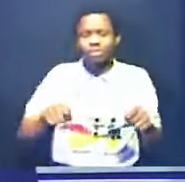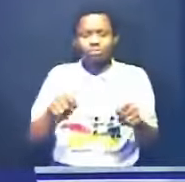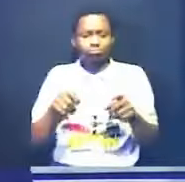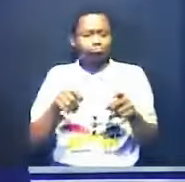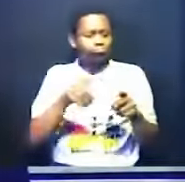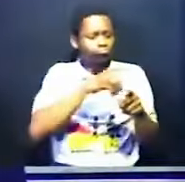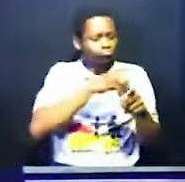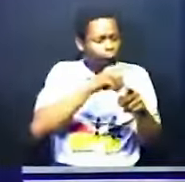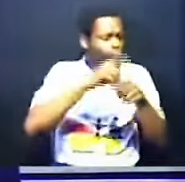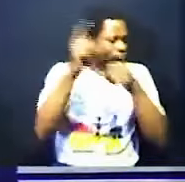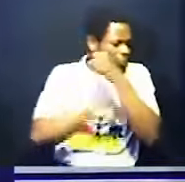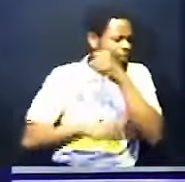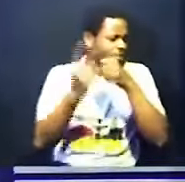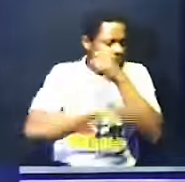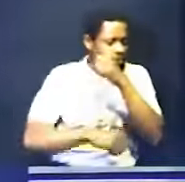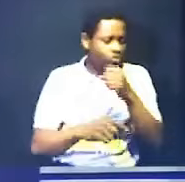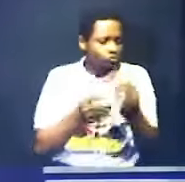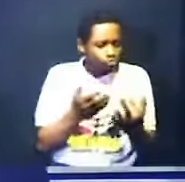of correcting and training.